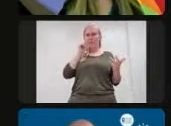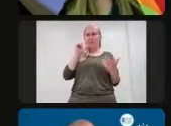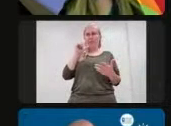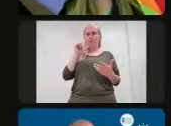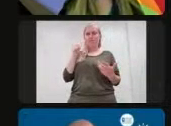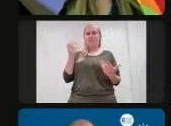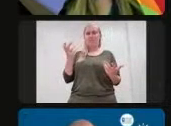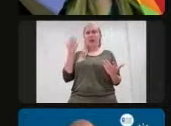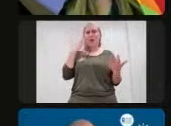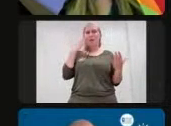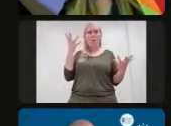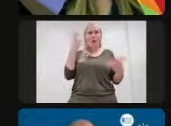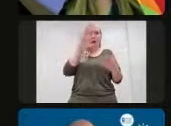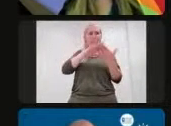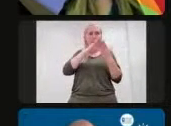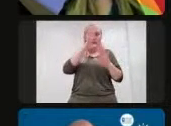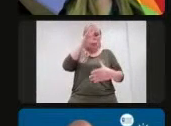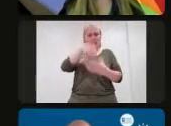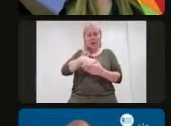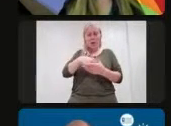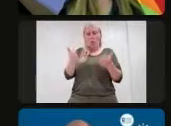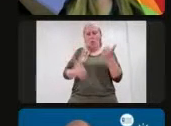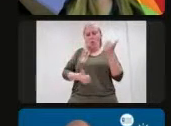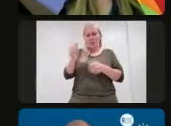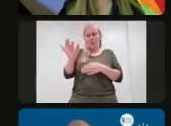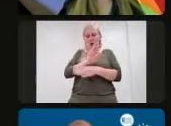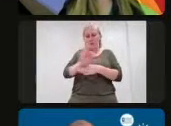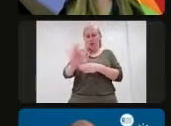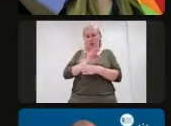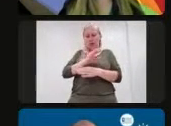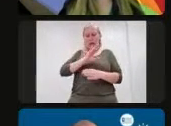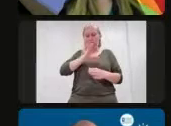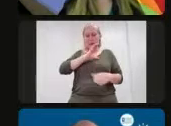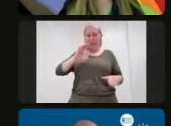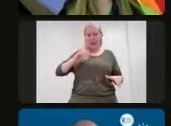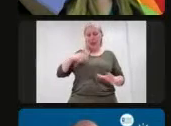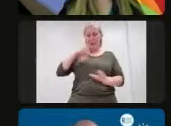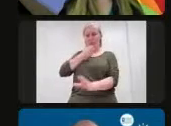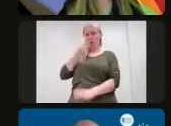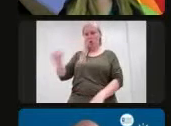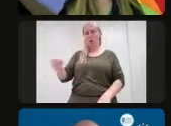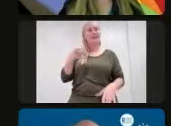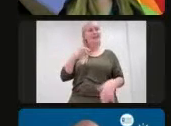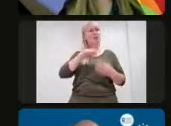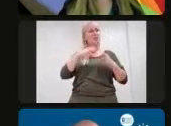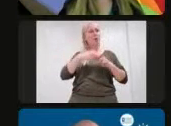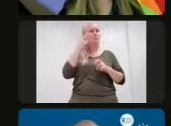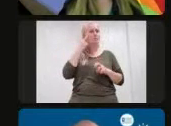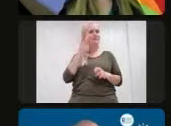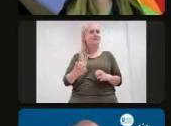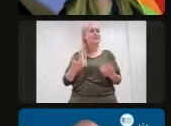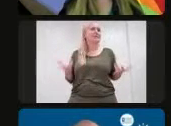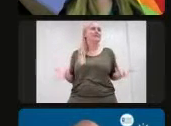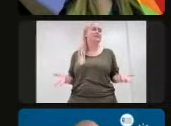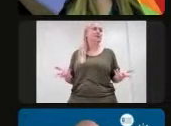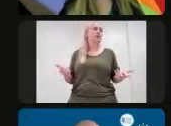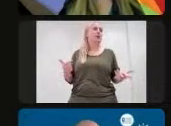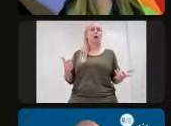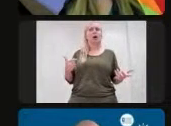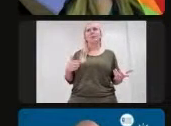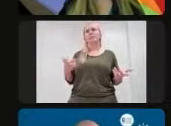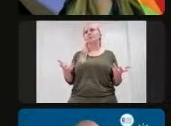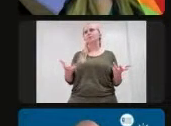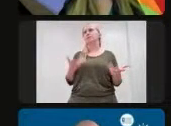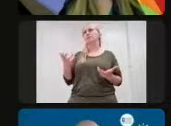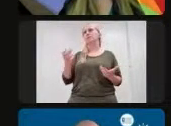sure what committee I'm in or which of the functioning committee I've been put. So these are the problems we are seeing. I'm not going to